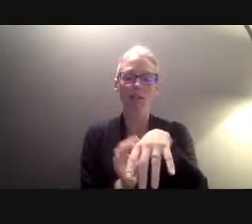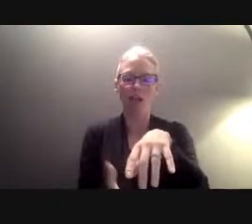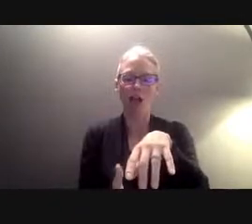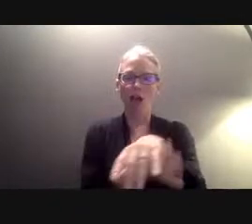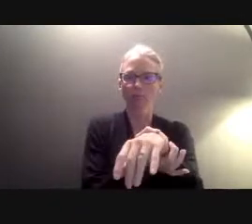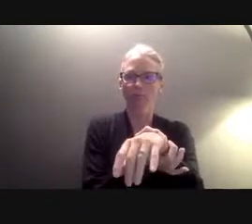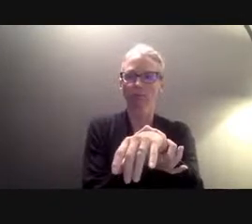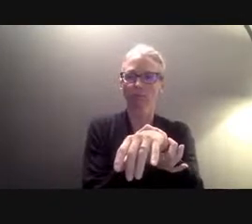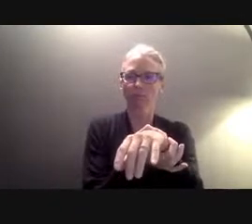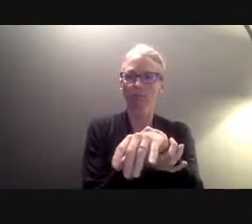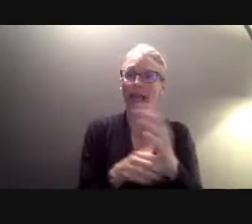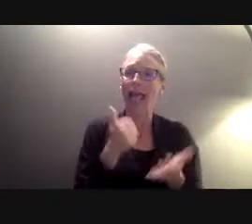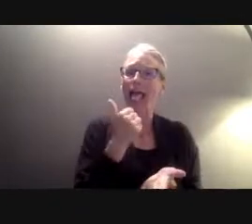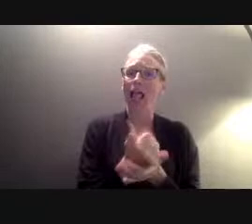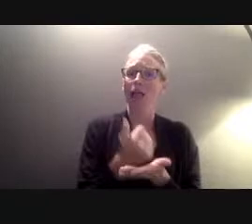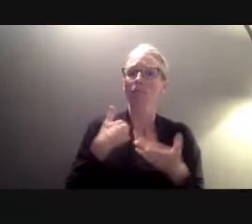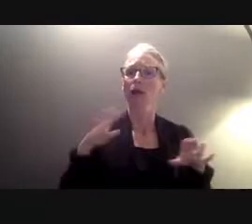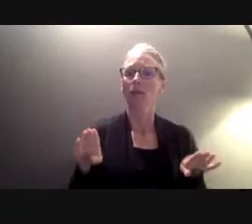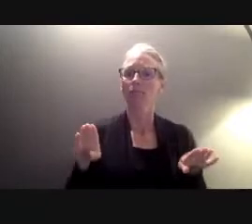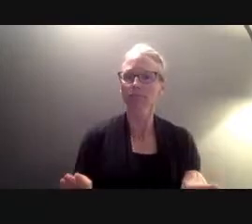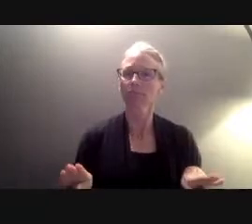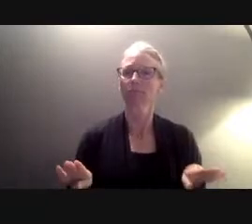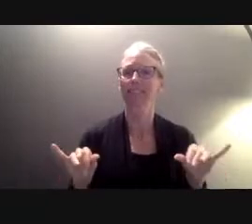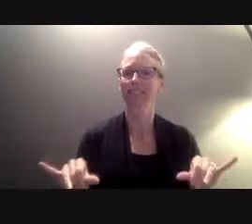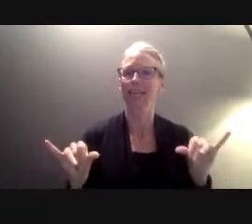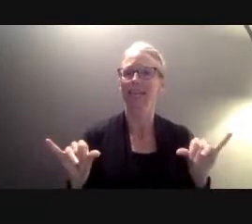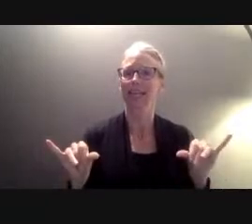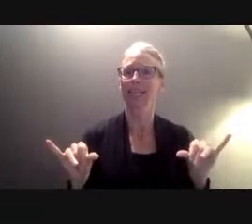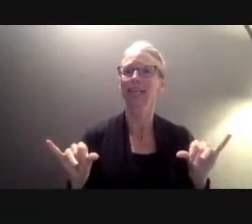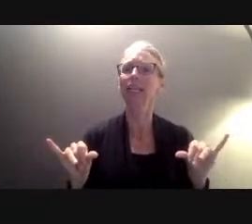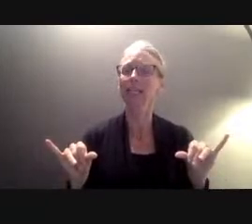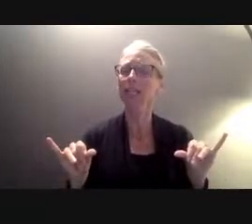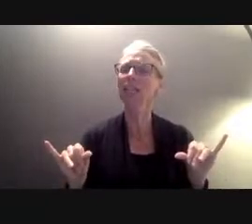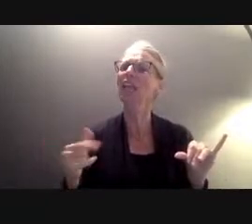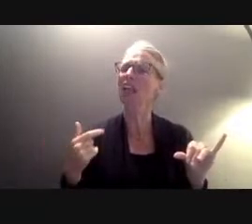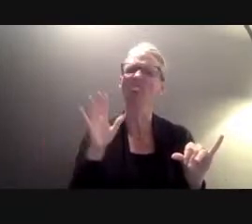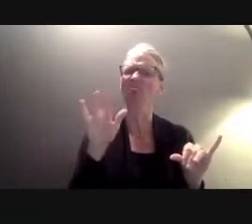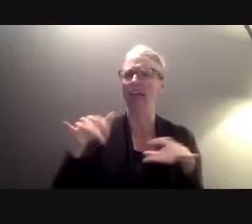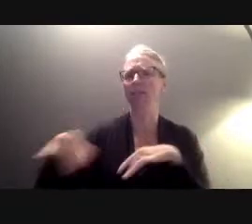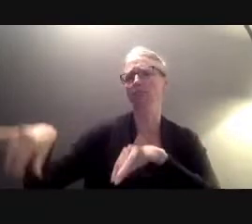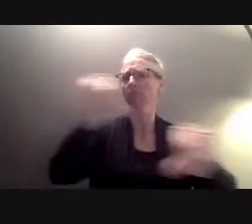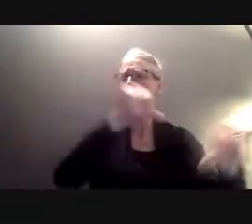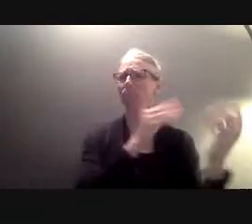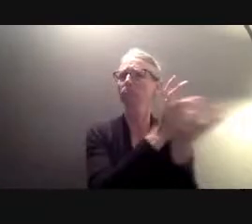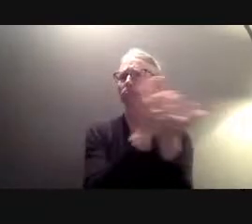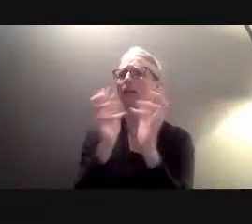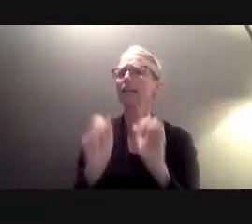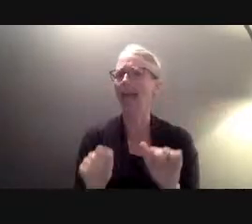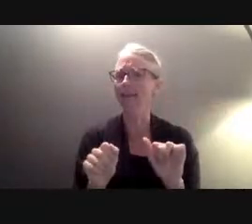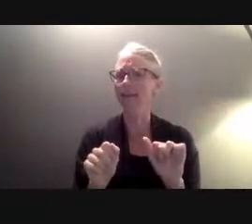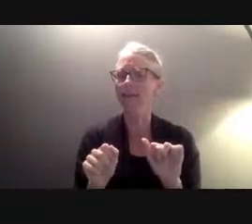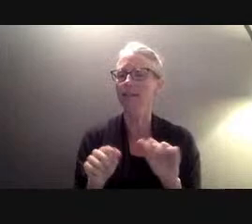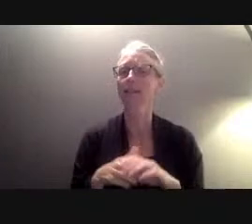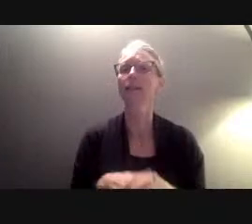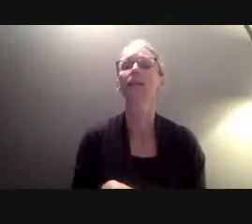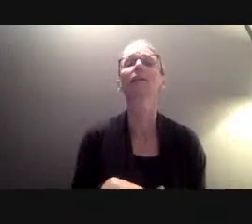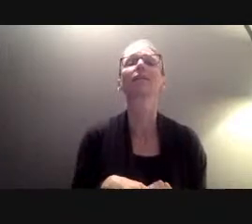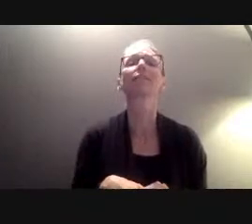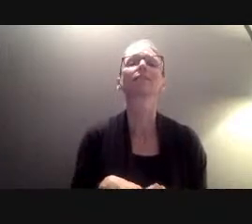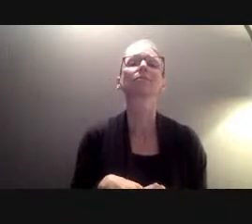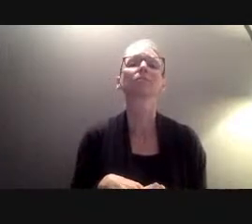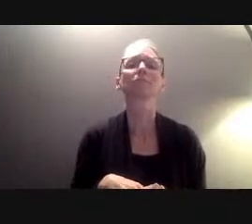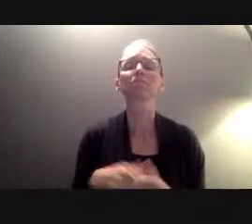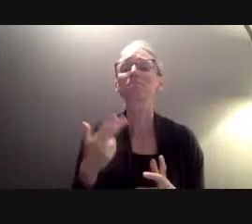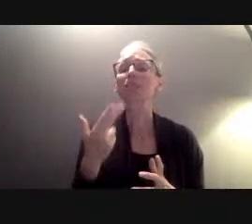disabilities. But if there's like a few different kinds of bikes and then those small adaptations like helping with